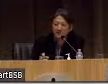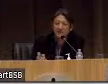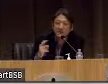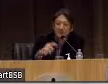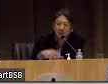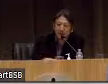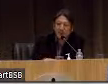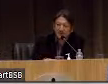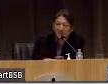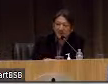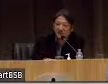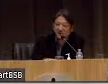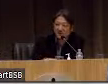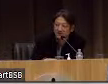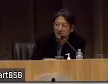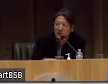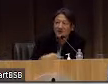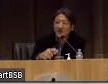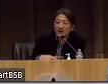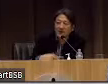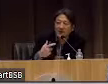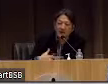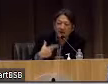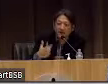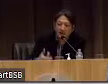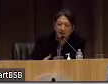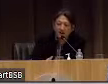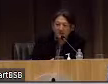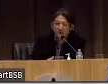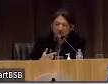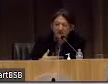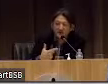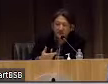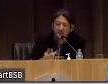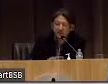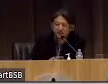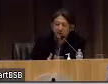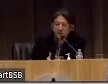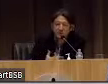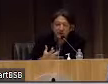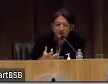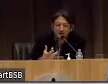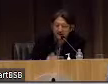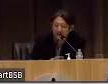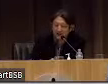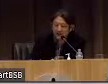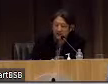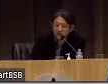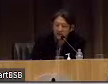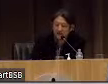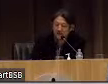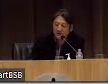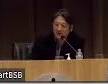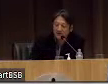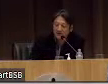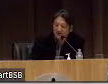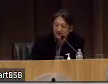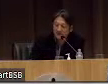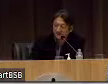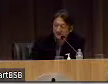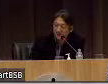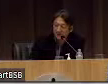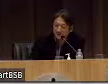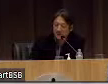a founding to the municipalities and the Ministry of Health to have a more